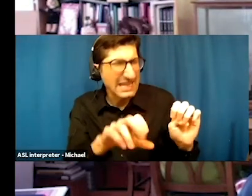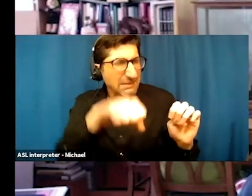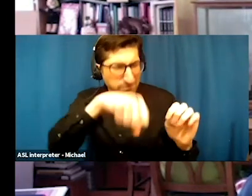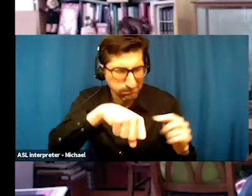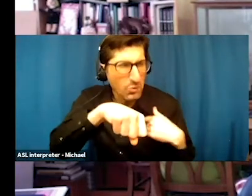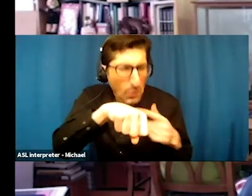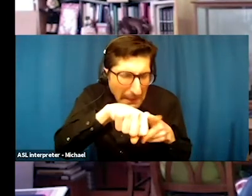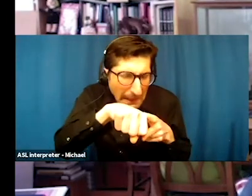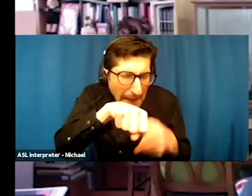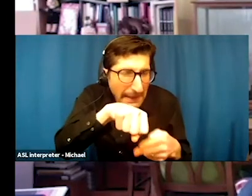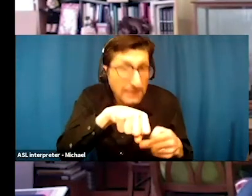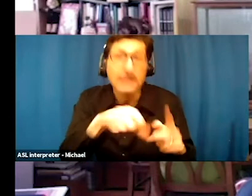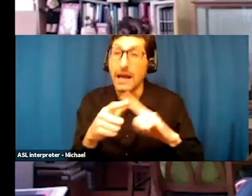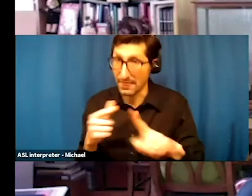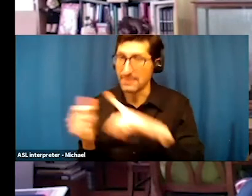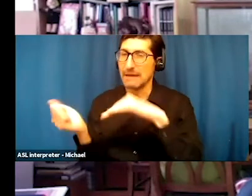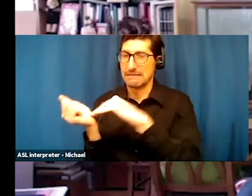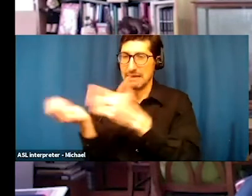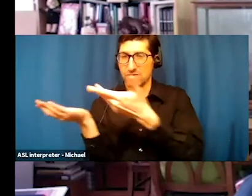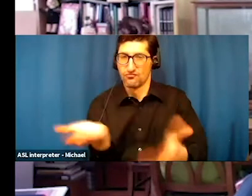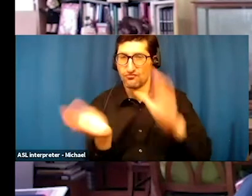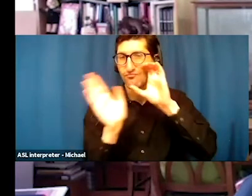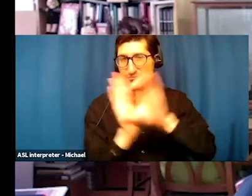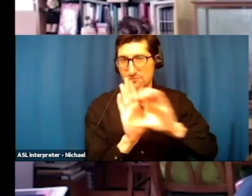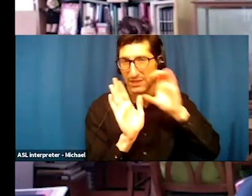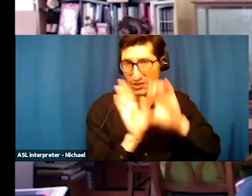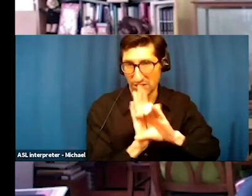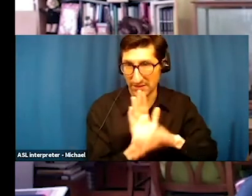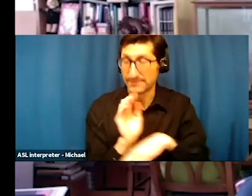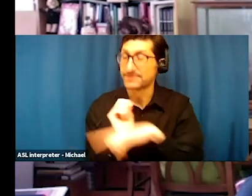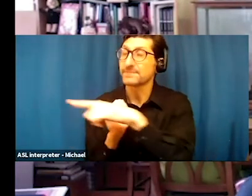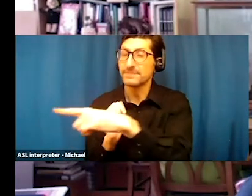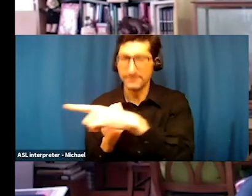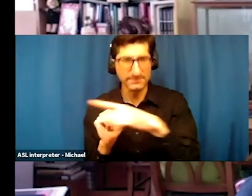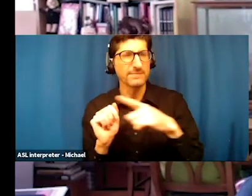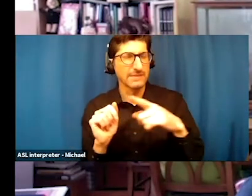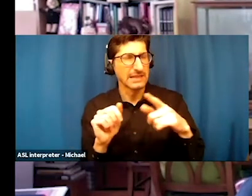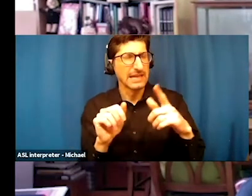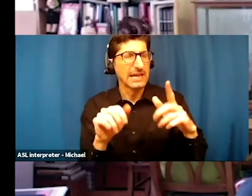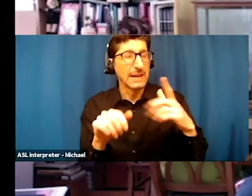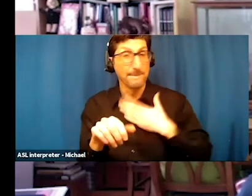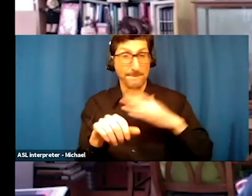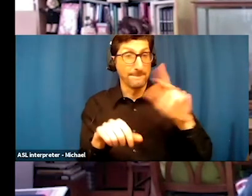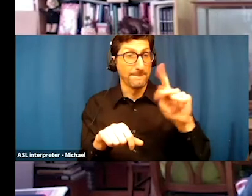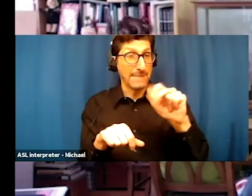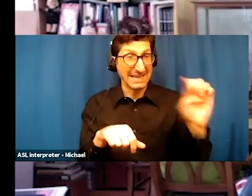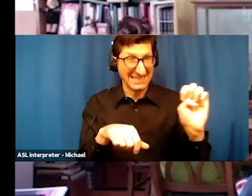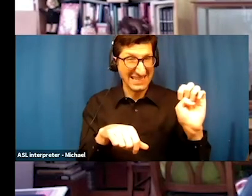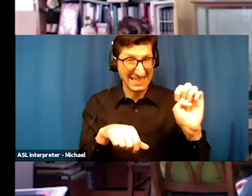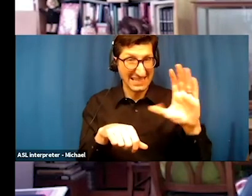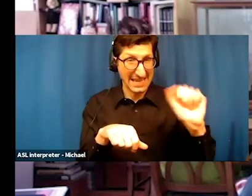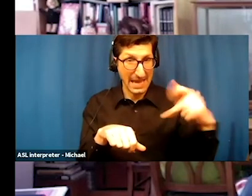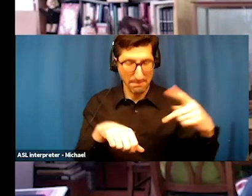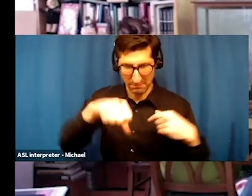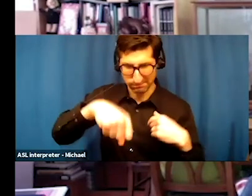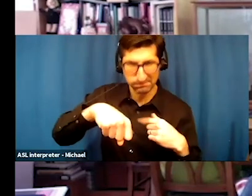came the diagrams. Cripes. His reflex hammer drew an arc above my patella. My skin goose